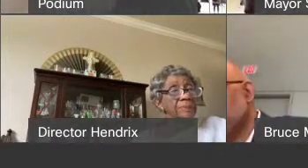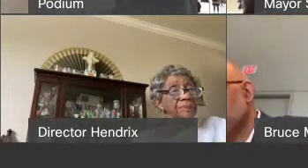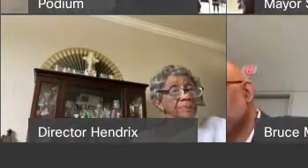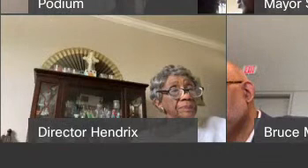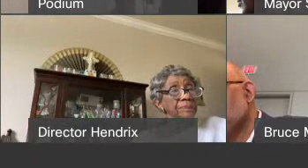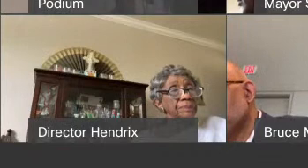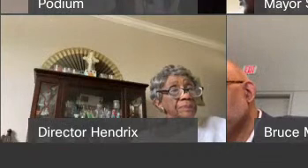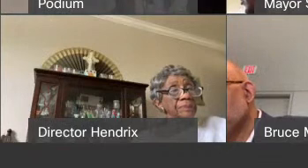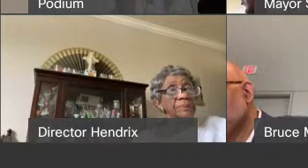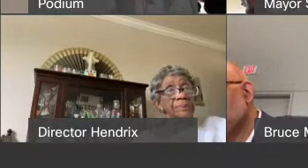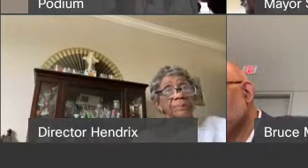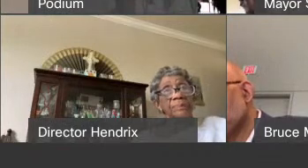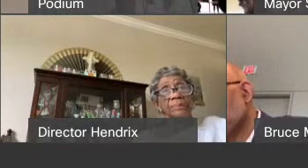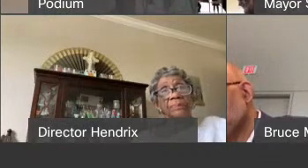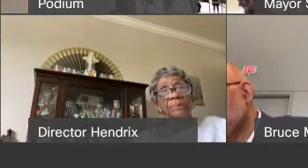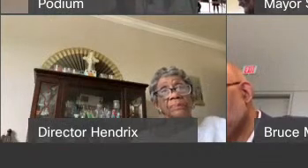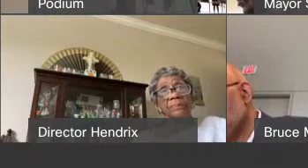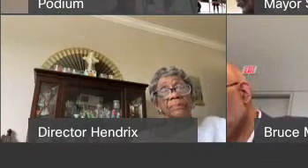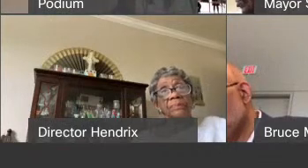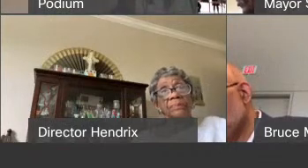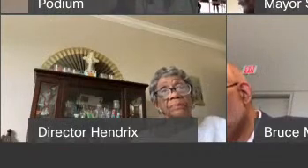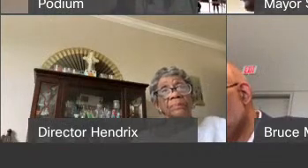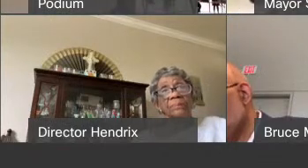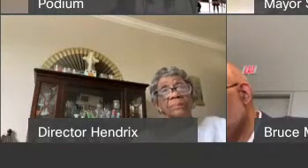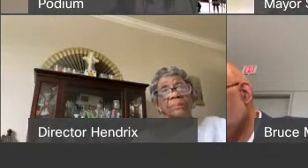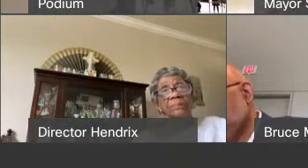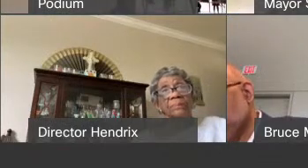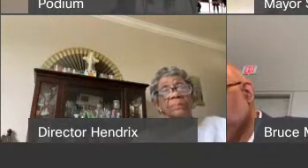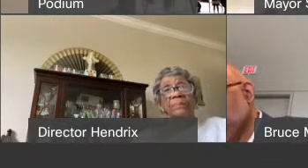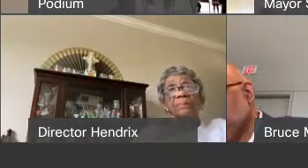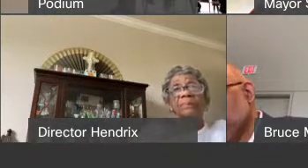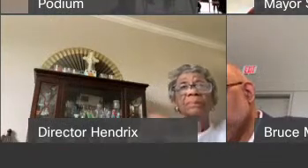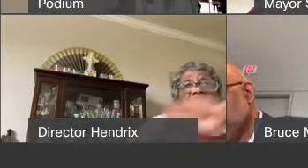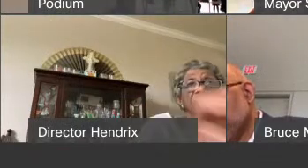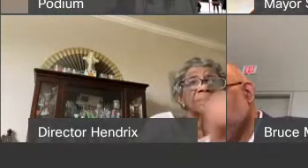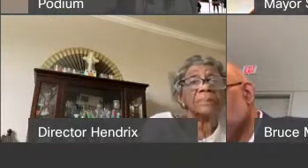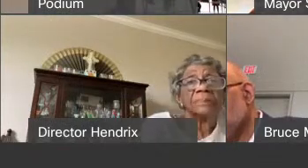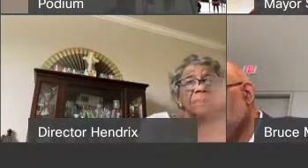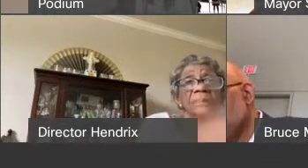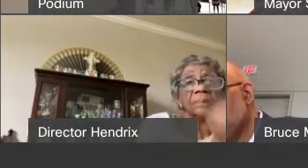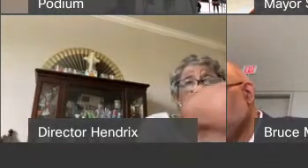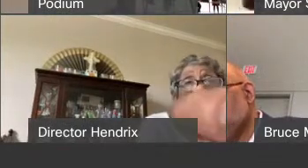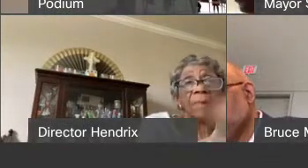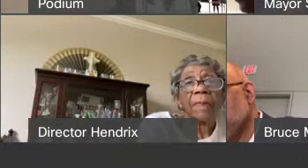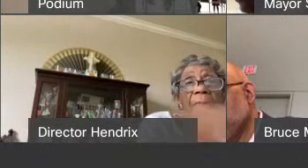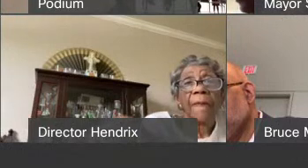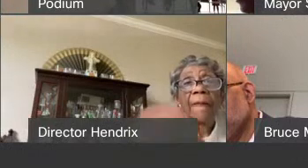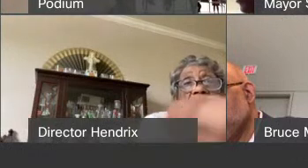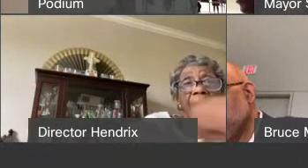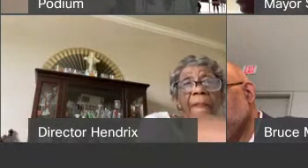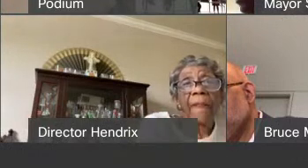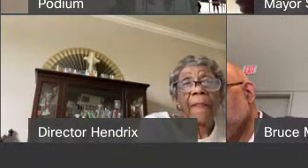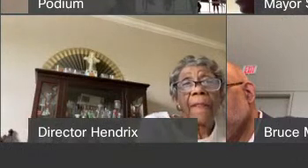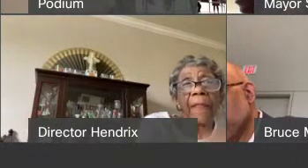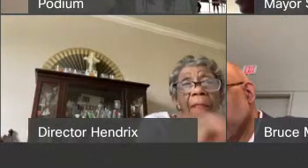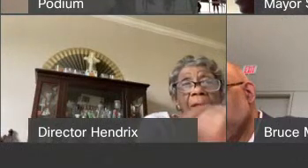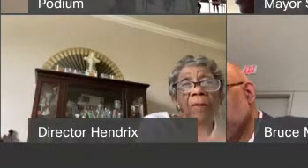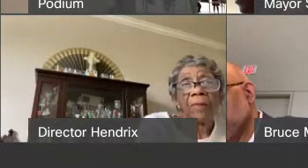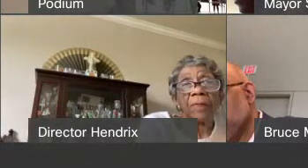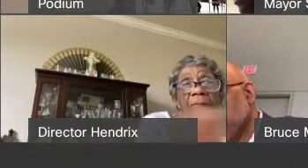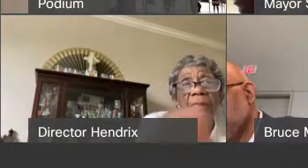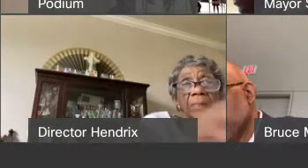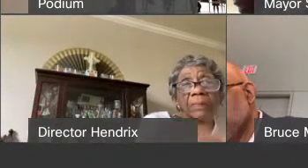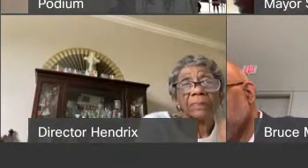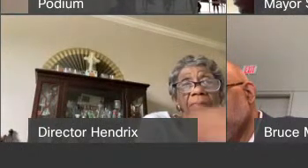Director Phillips, I'm sorry. Thank you, Mayor. I just want to take the opportunity to thank our city manager and